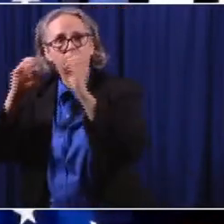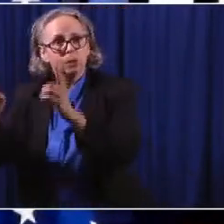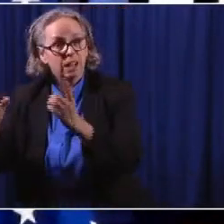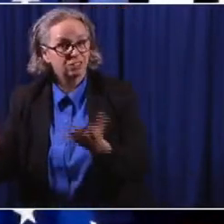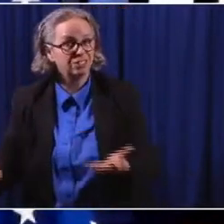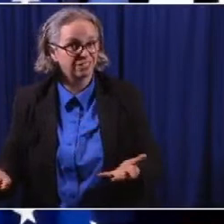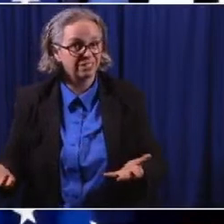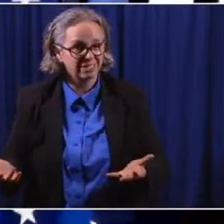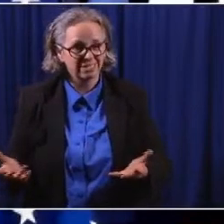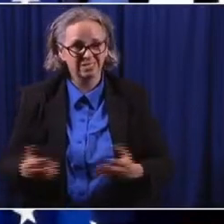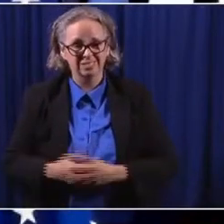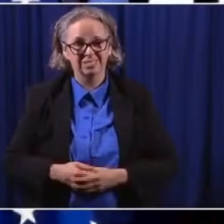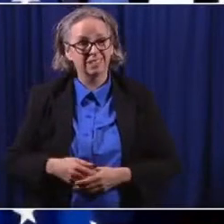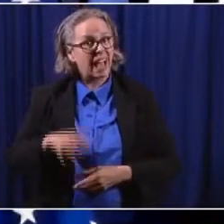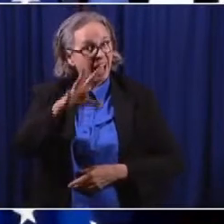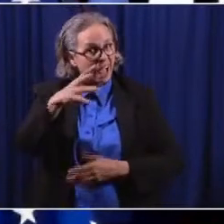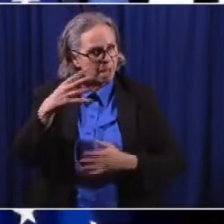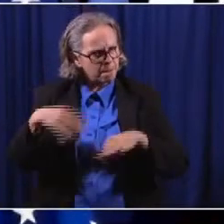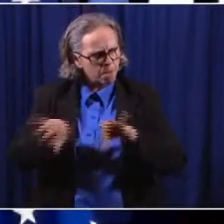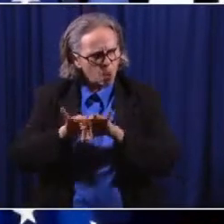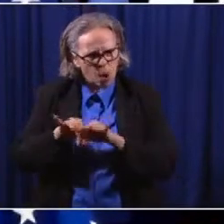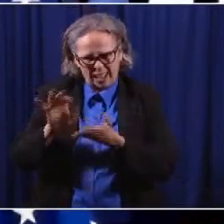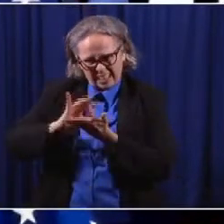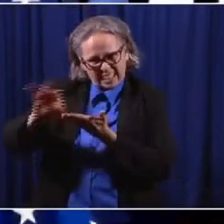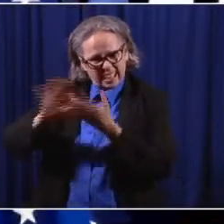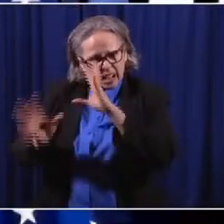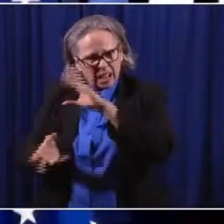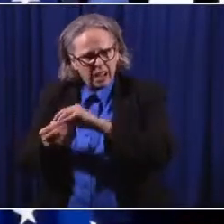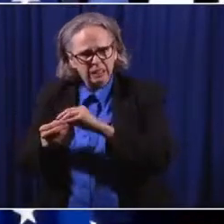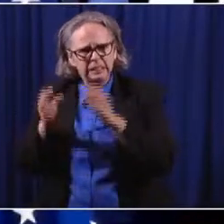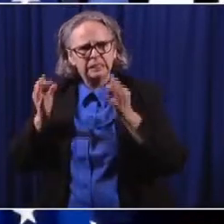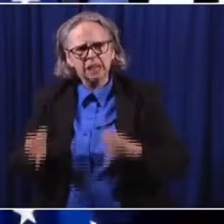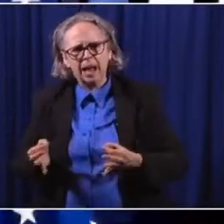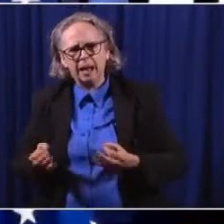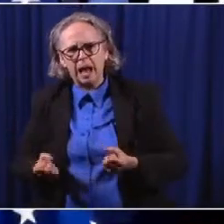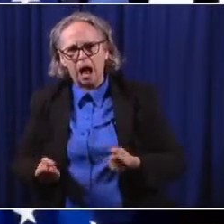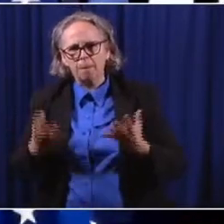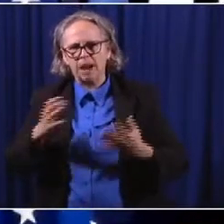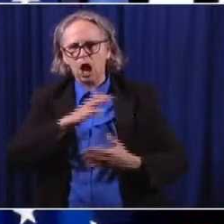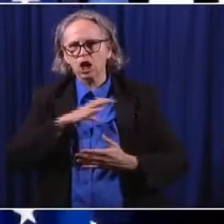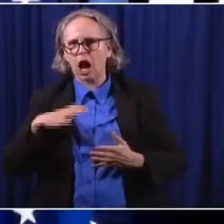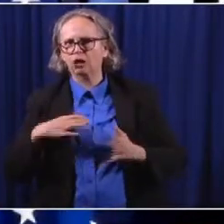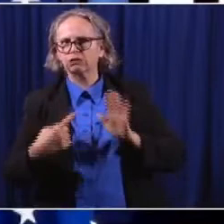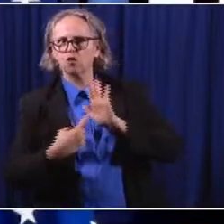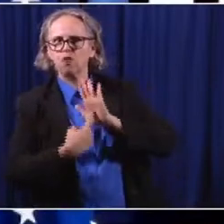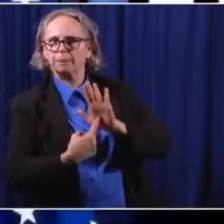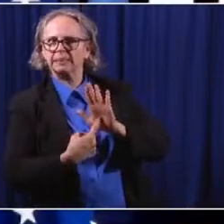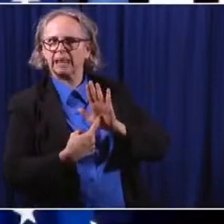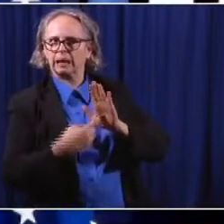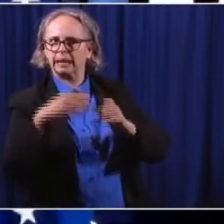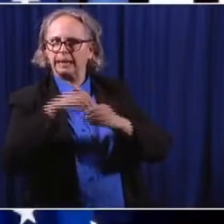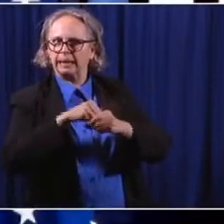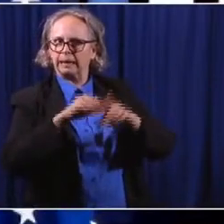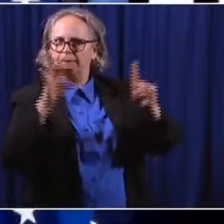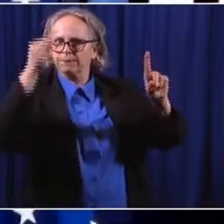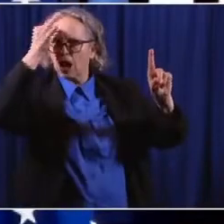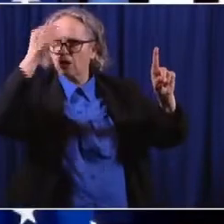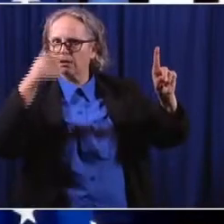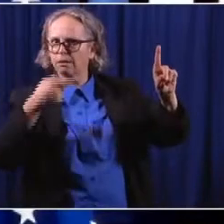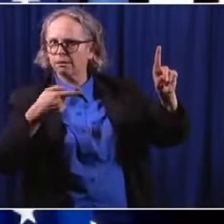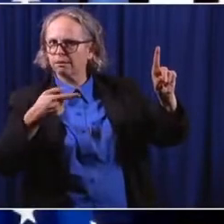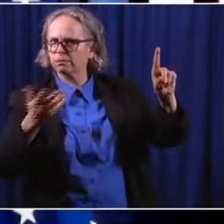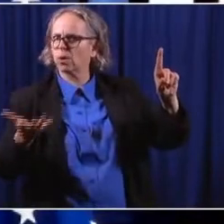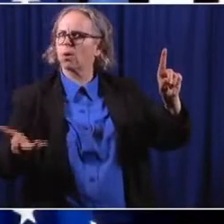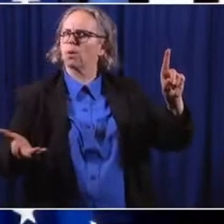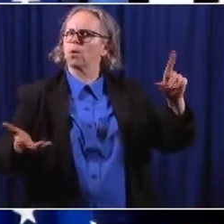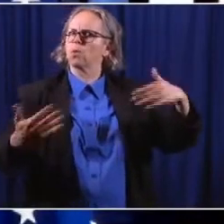it determines how many congressional districts we have, how much representation we have in the federal government at the congressional level.